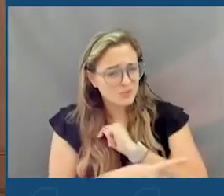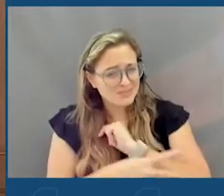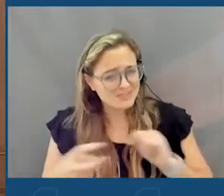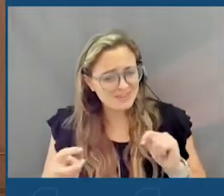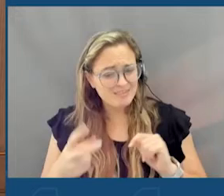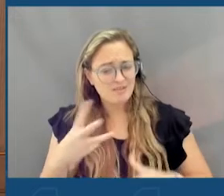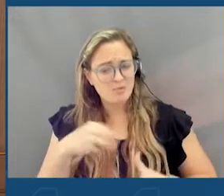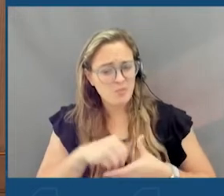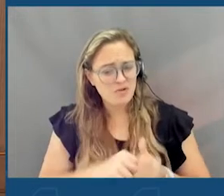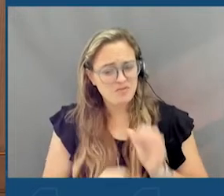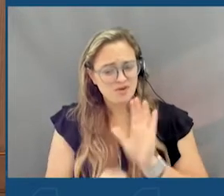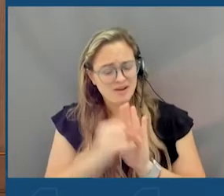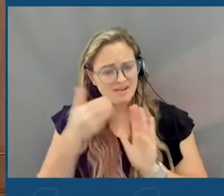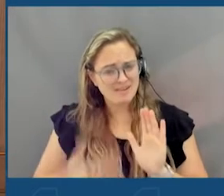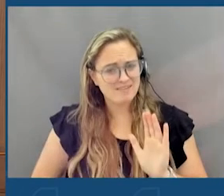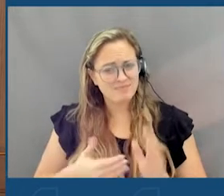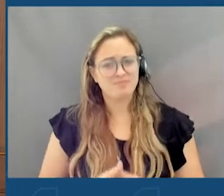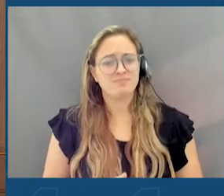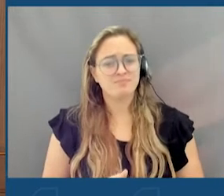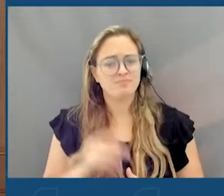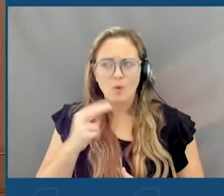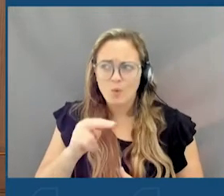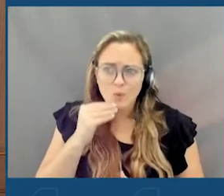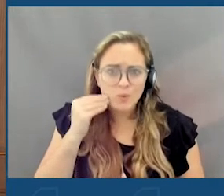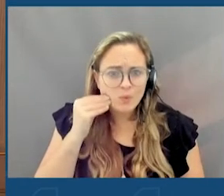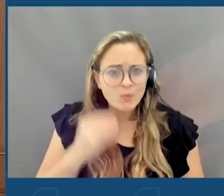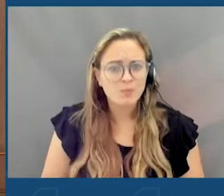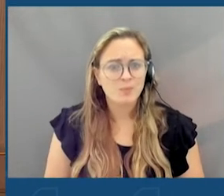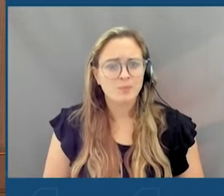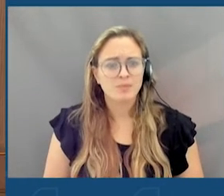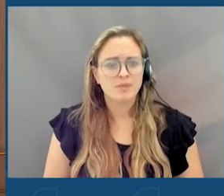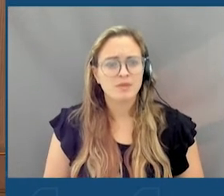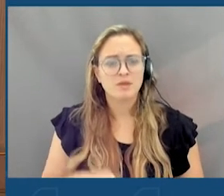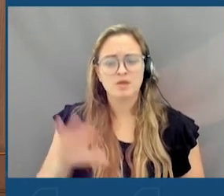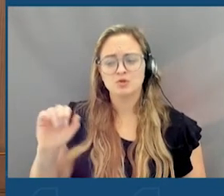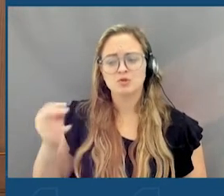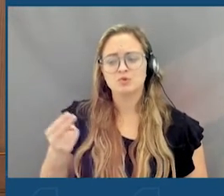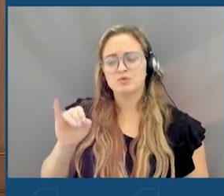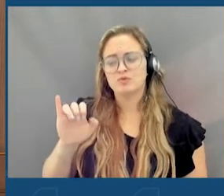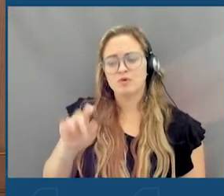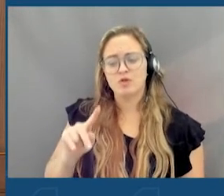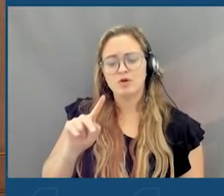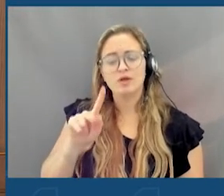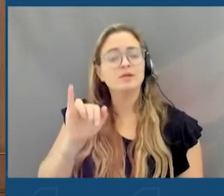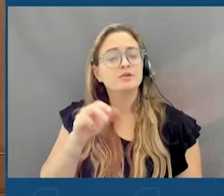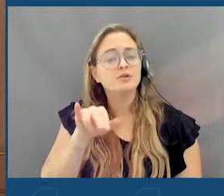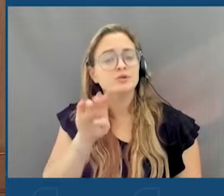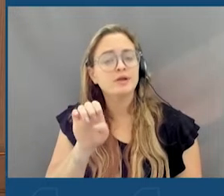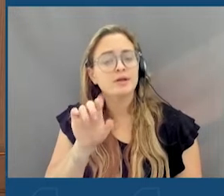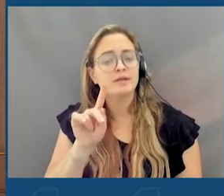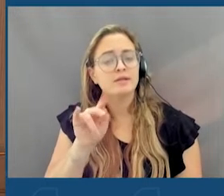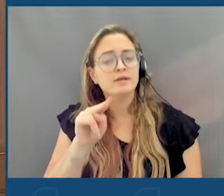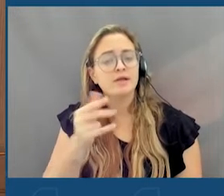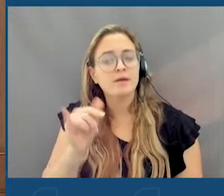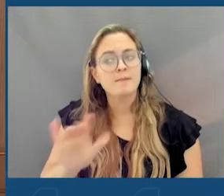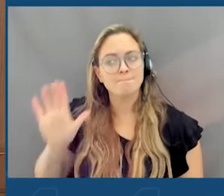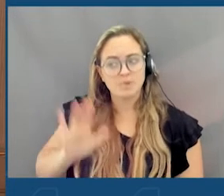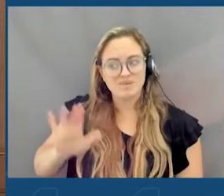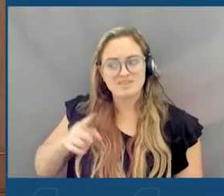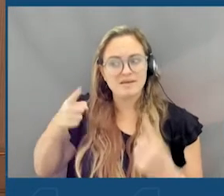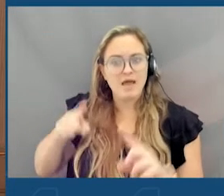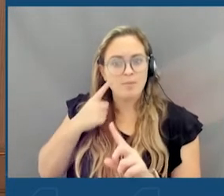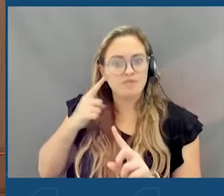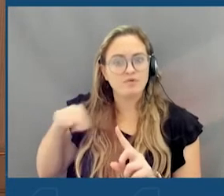of our identity, our own home. And that is Joseph Clark and Jacqueline Knight, who were previously the victims, but now